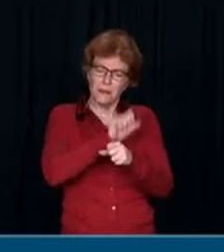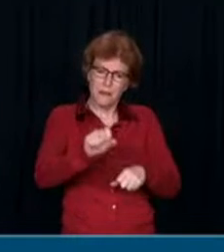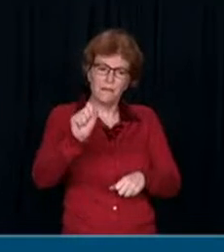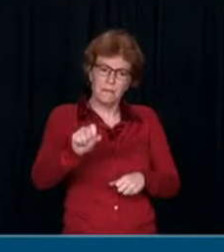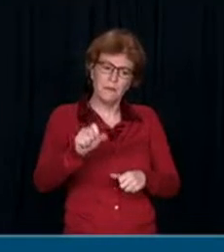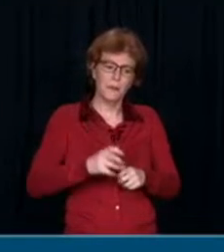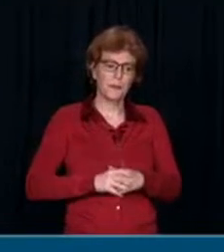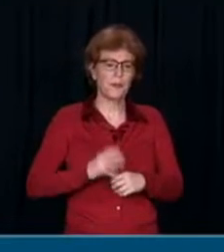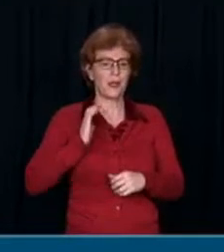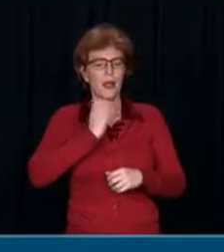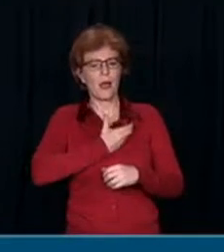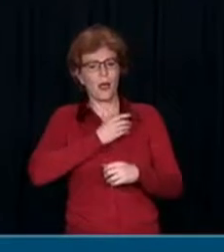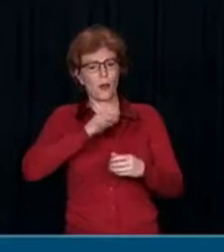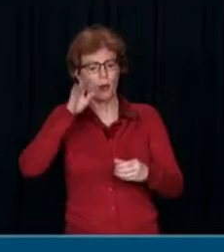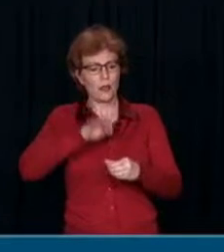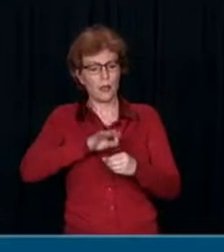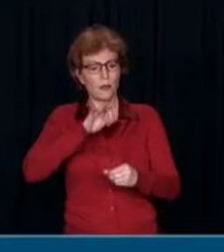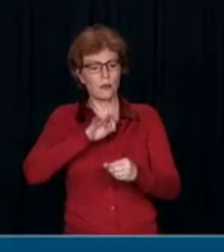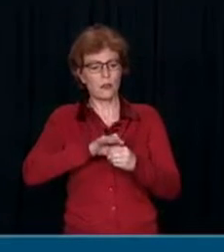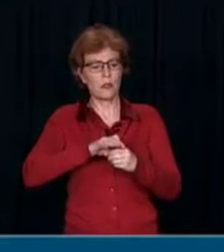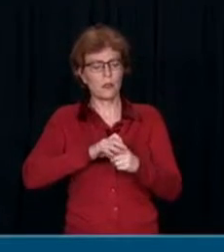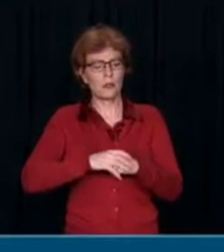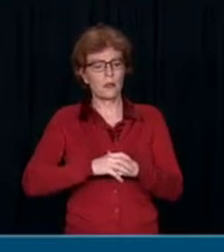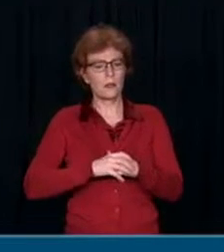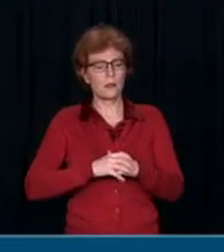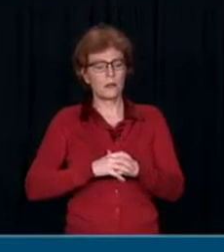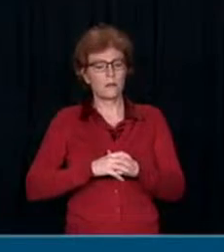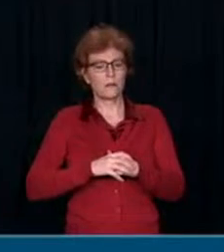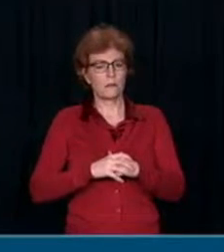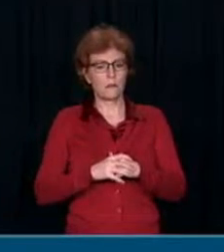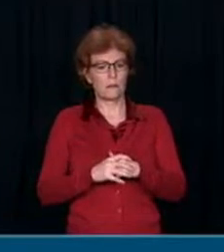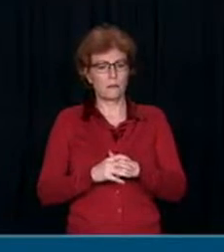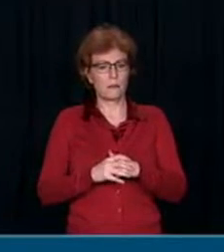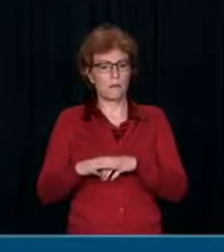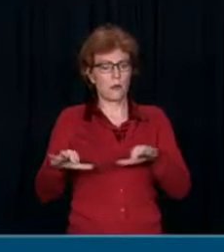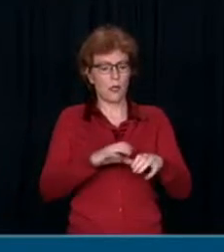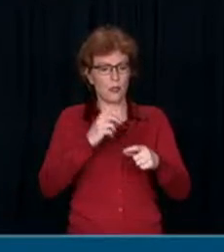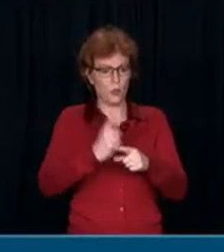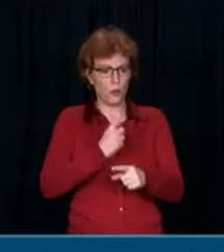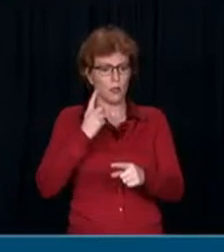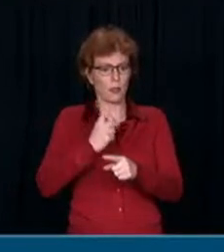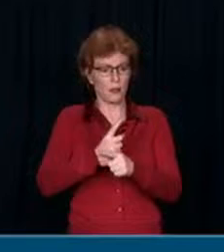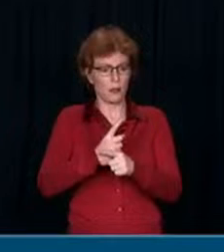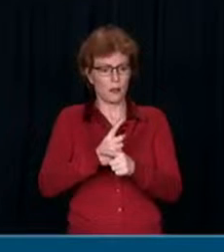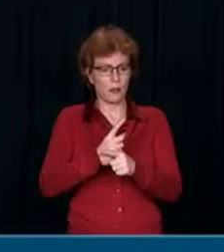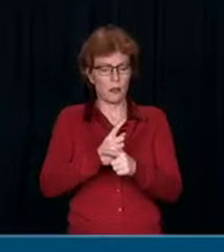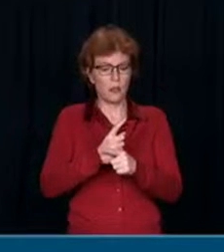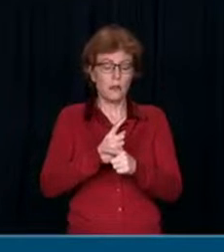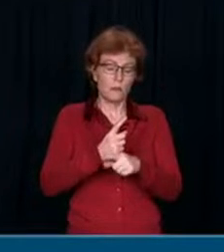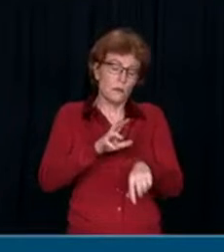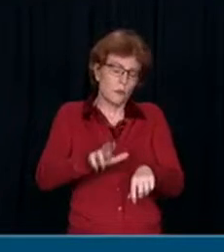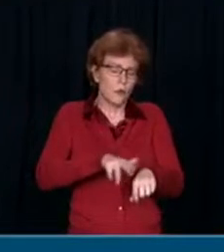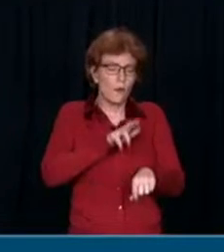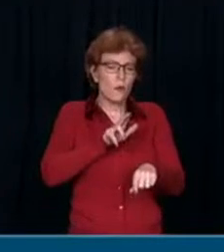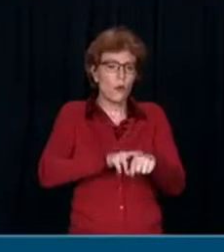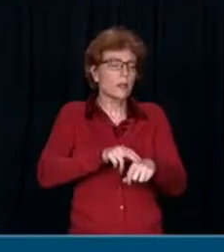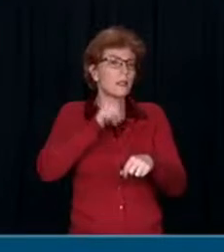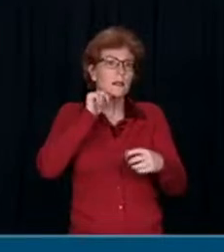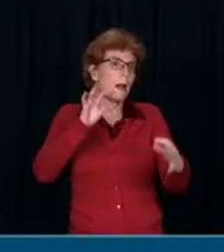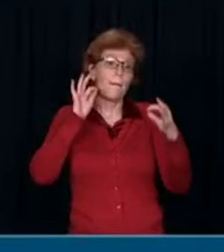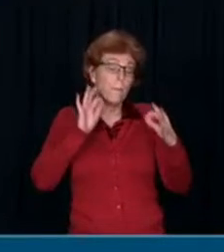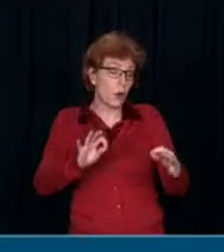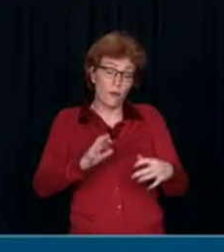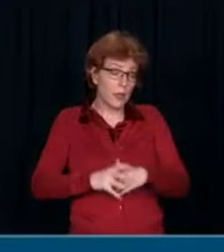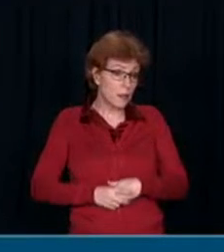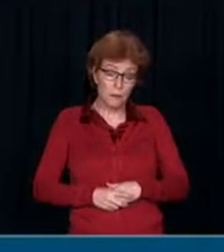Our elections are done correctly. Of course, it's not